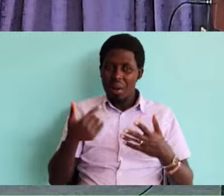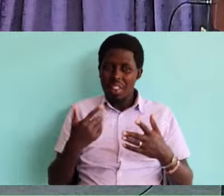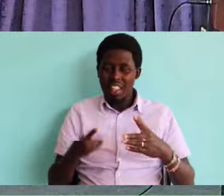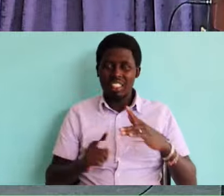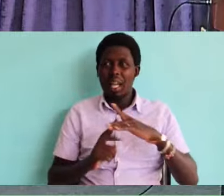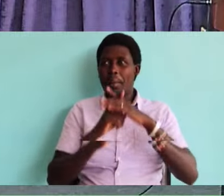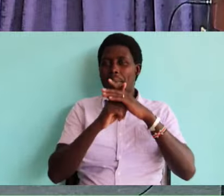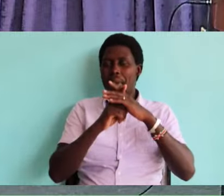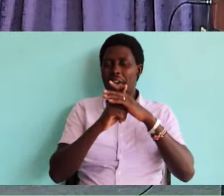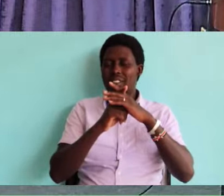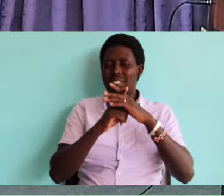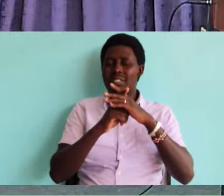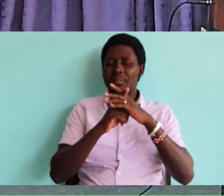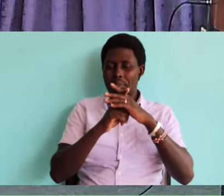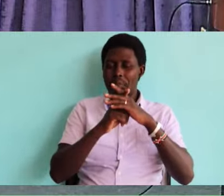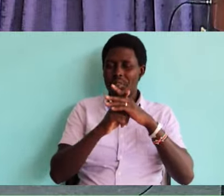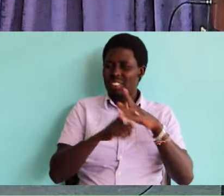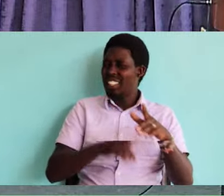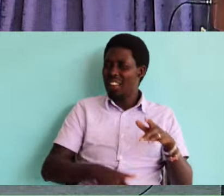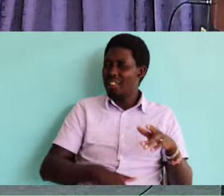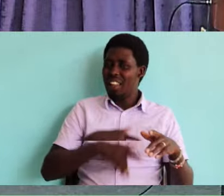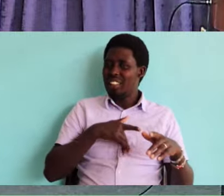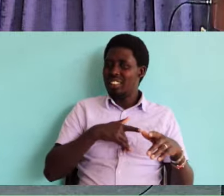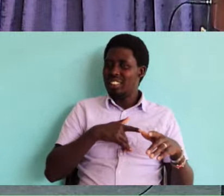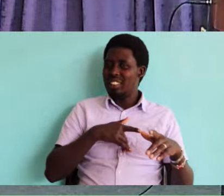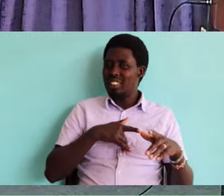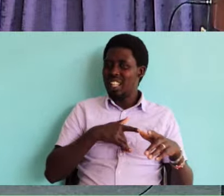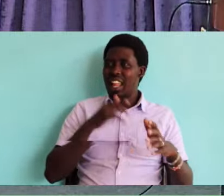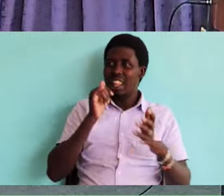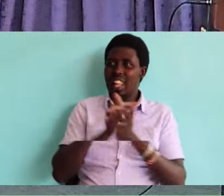I felt that is the message for today.